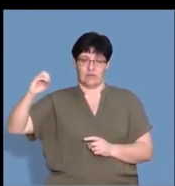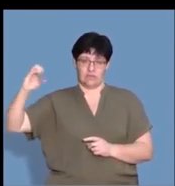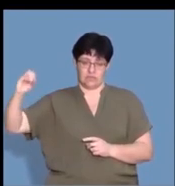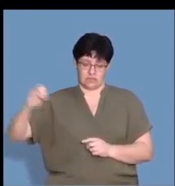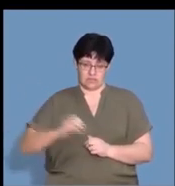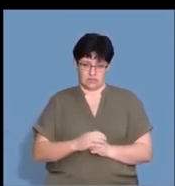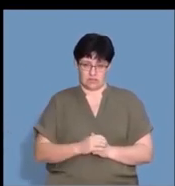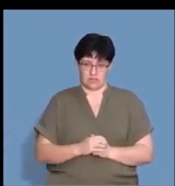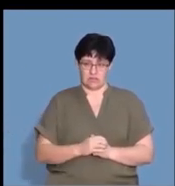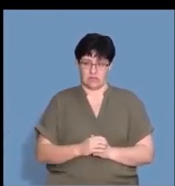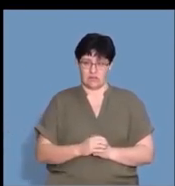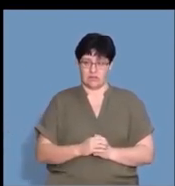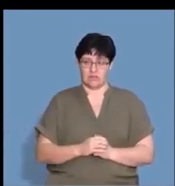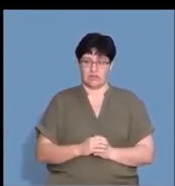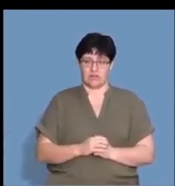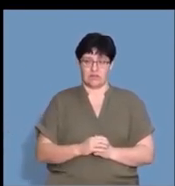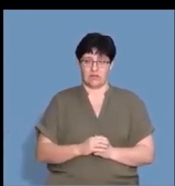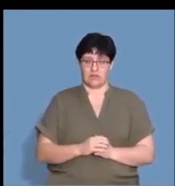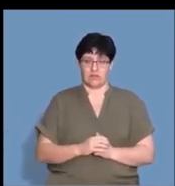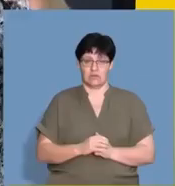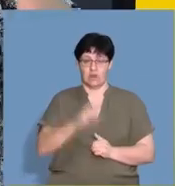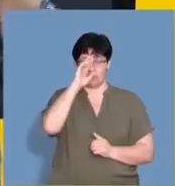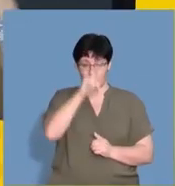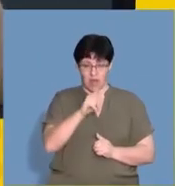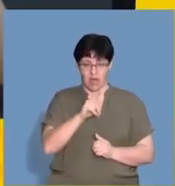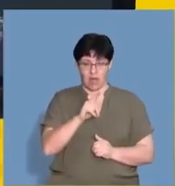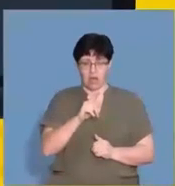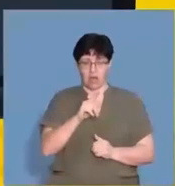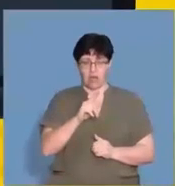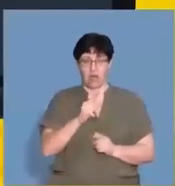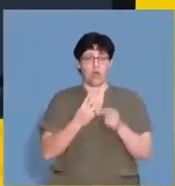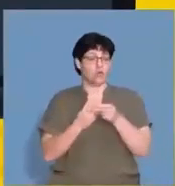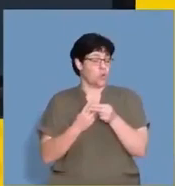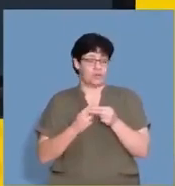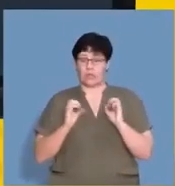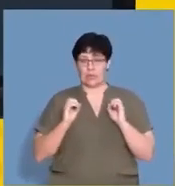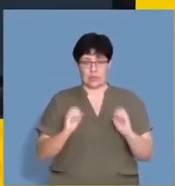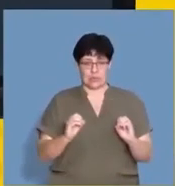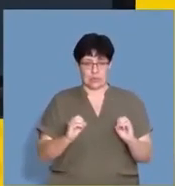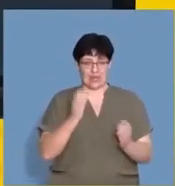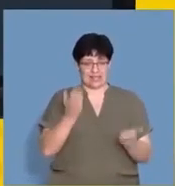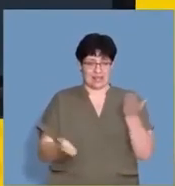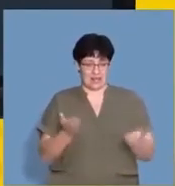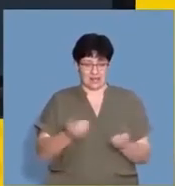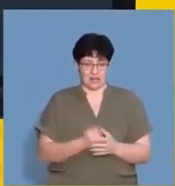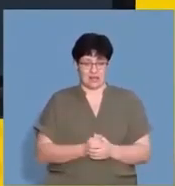1, 2, 3, 4, 5. 200,000. Remember, there are no units in the